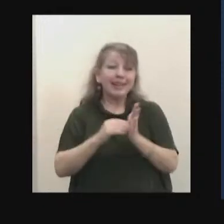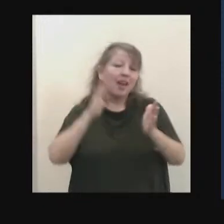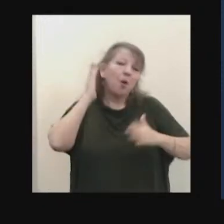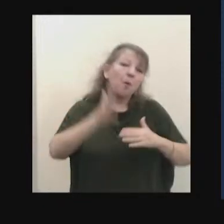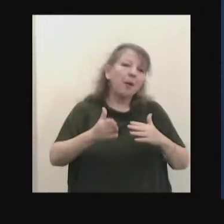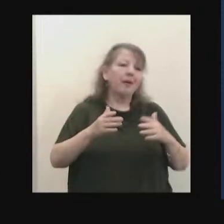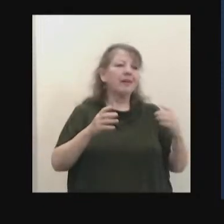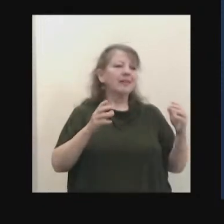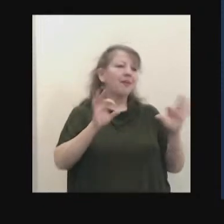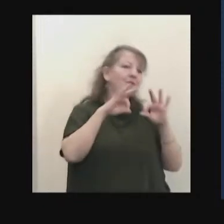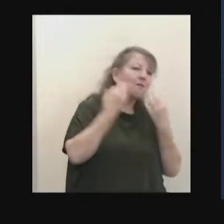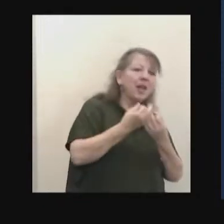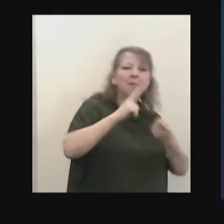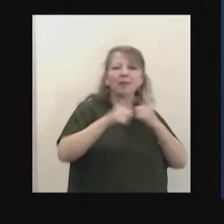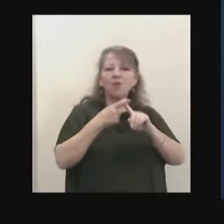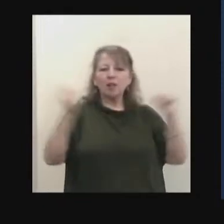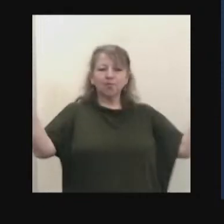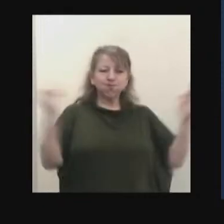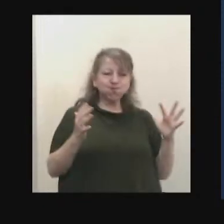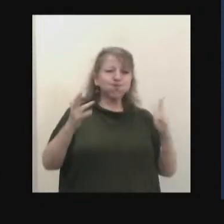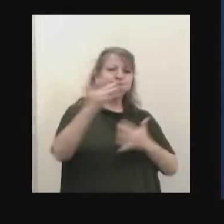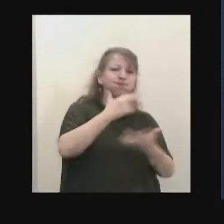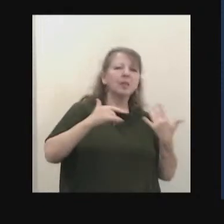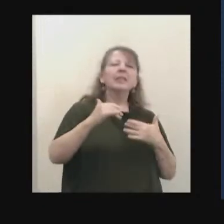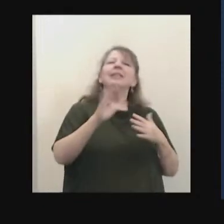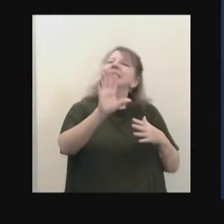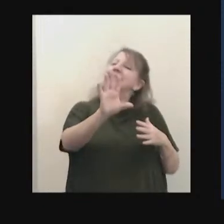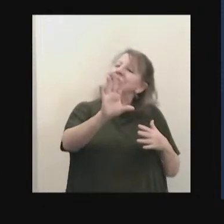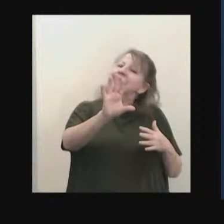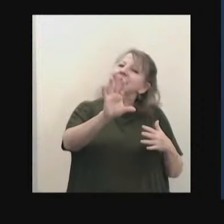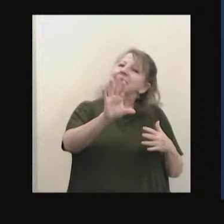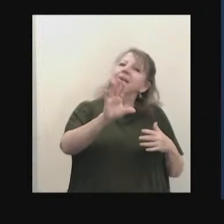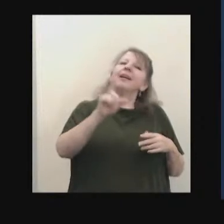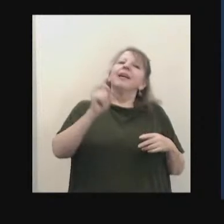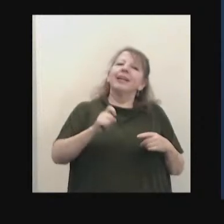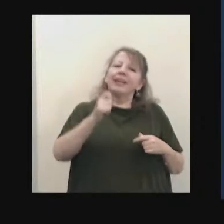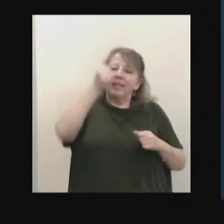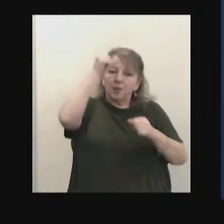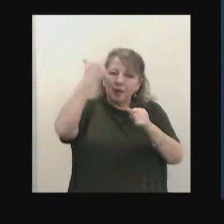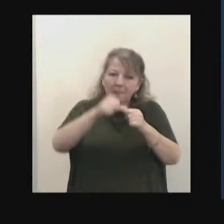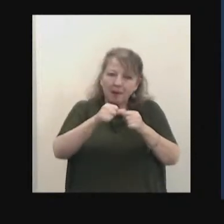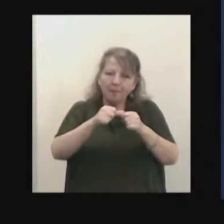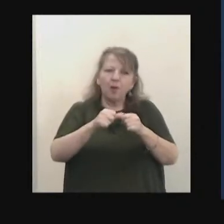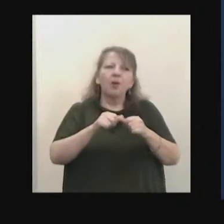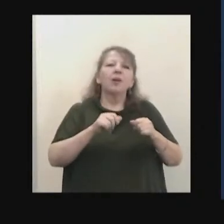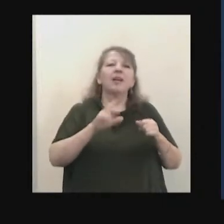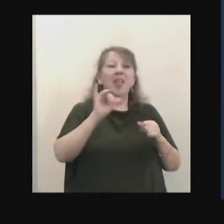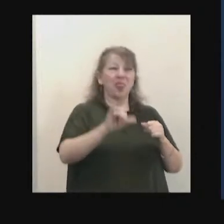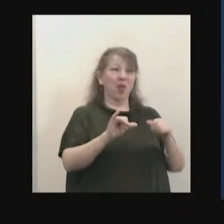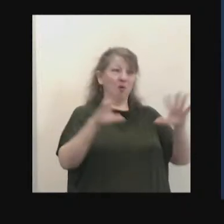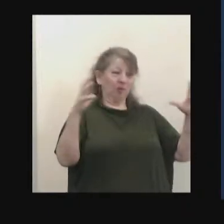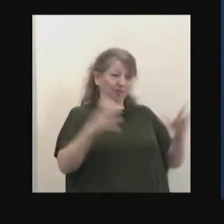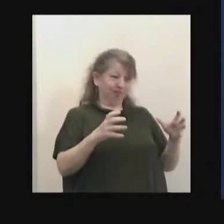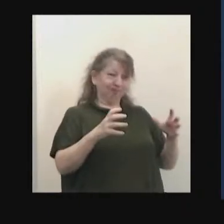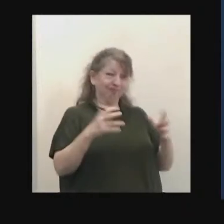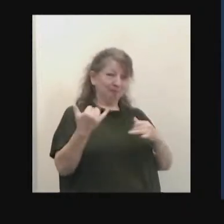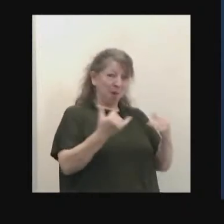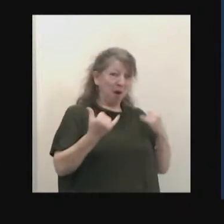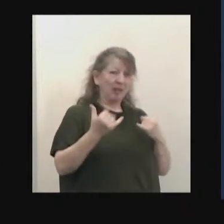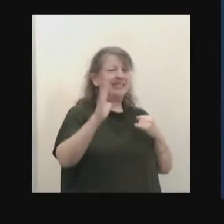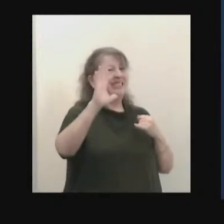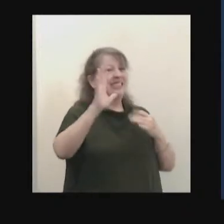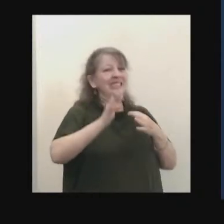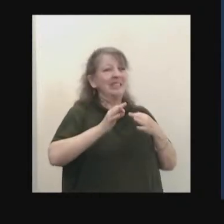gatherings. So people should think twice about holding those gatherings. You might want to postpone them until our numbers go